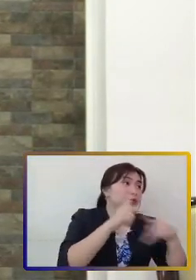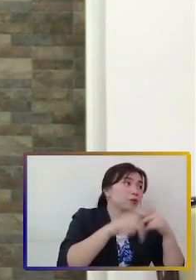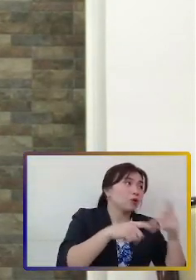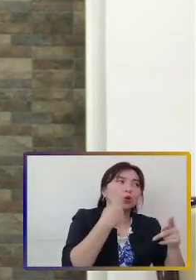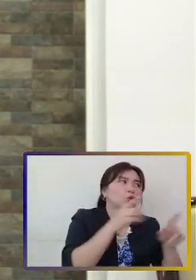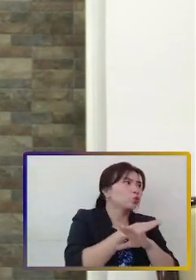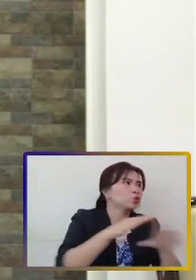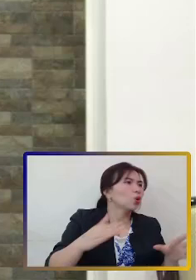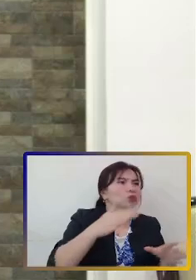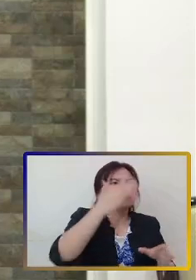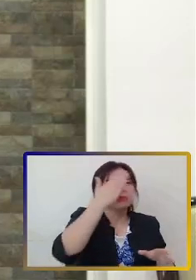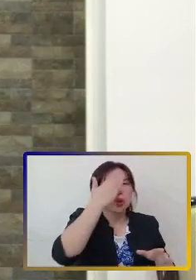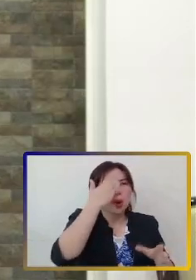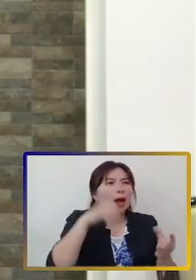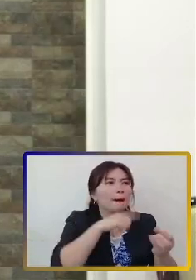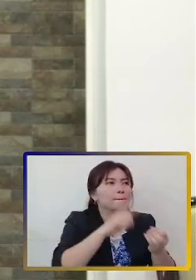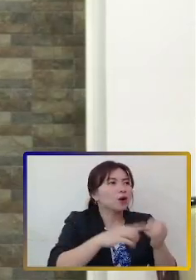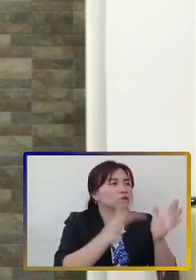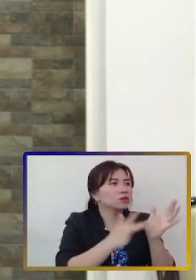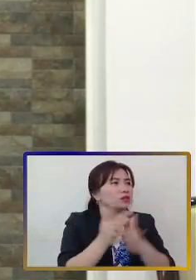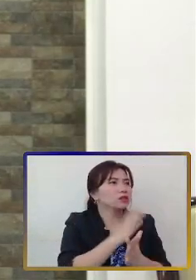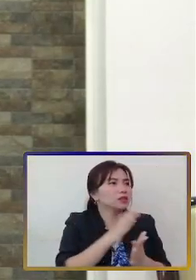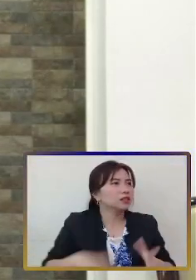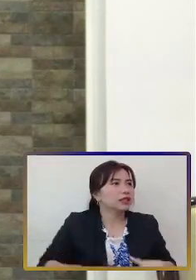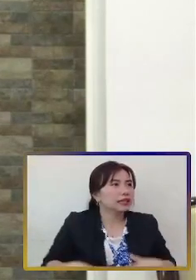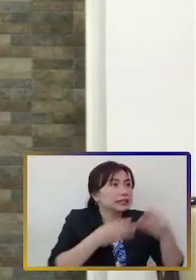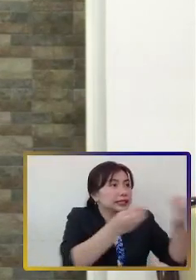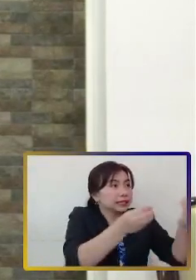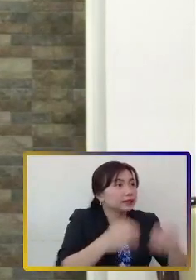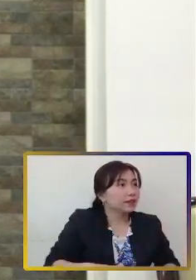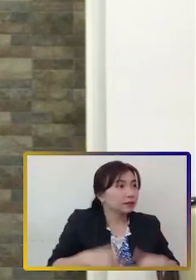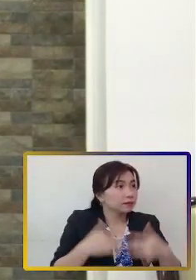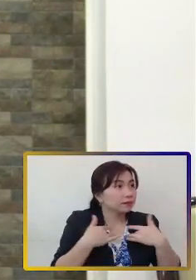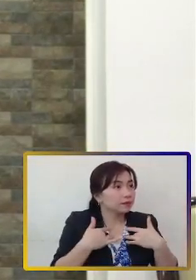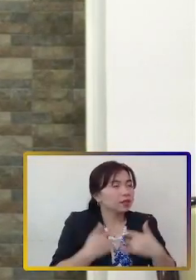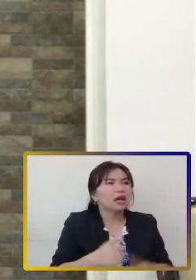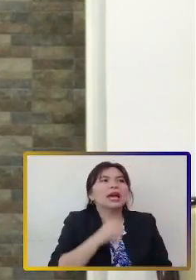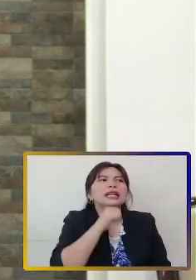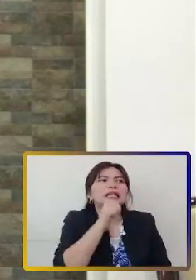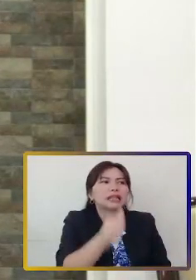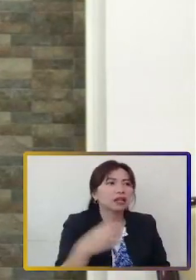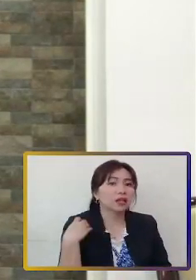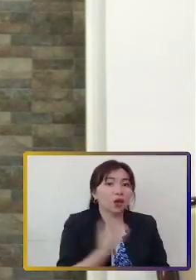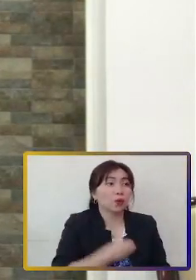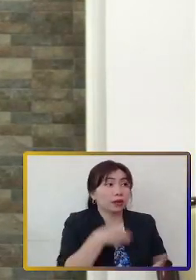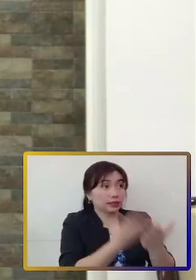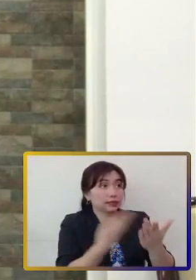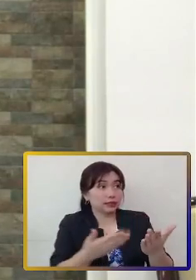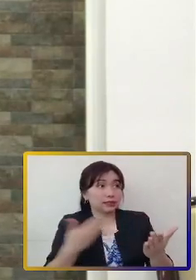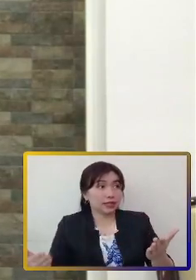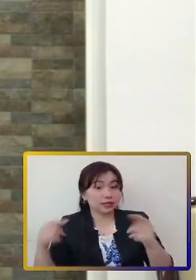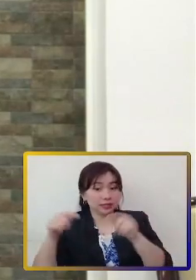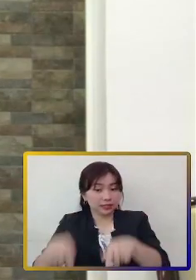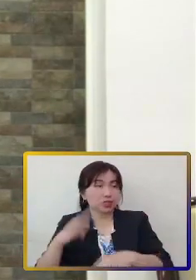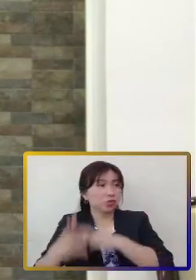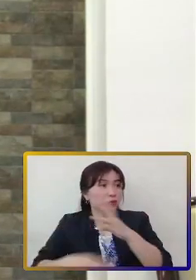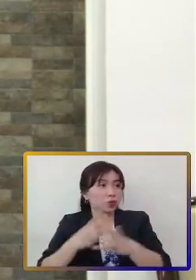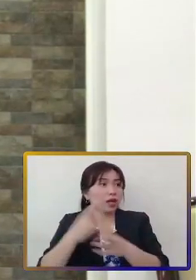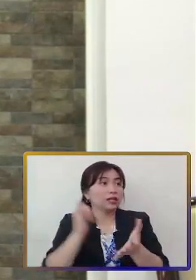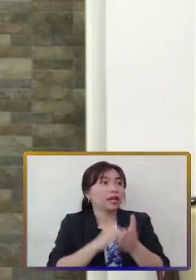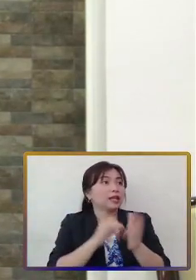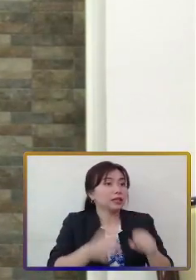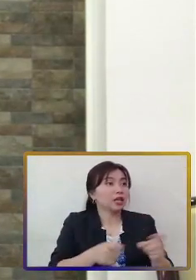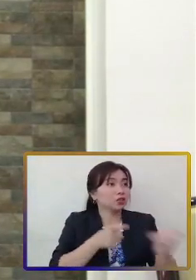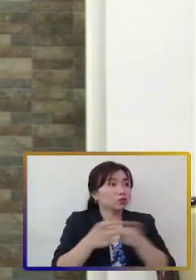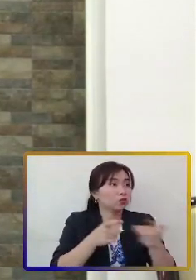The Giver of life na pwede nating pagkuhanan ng assurance it is not to our earthly possession that controls the life breen if